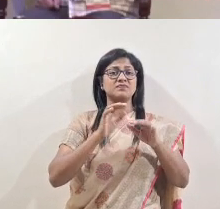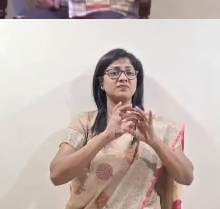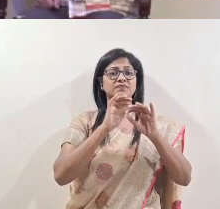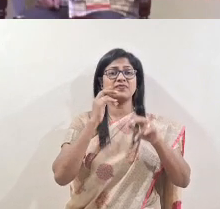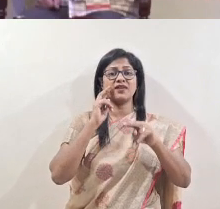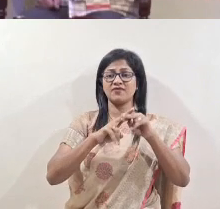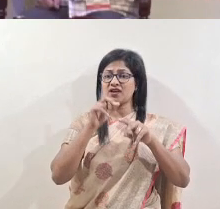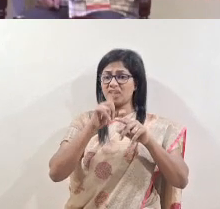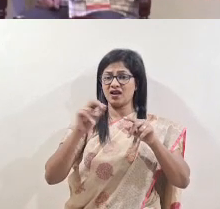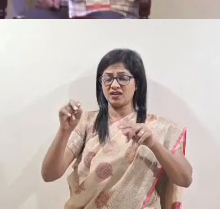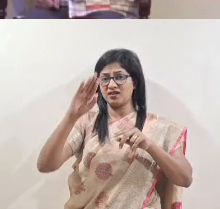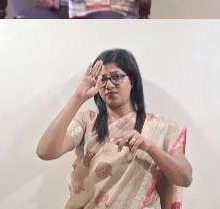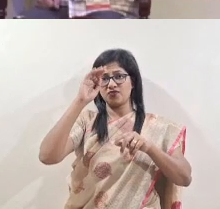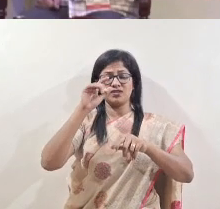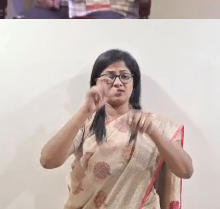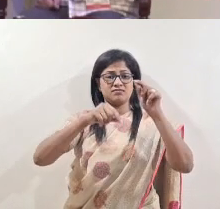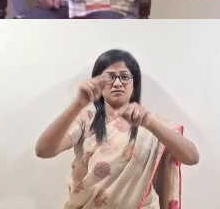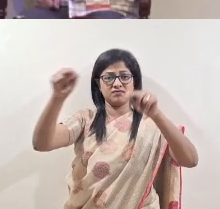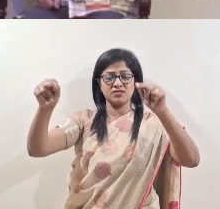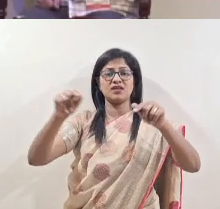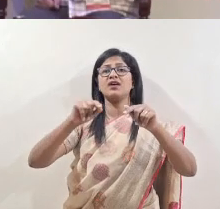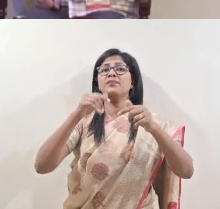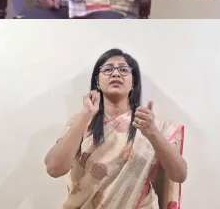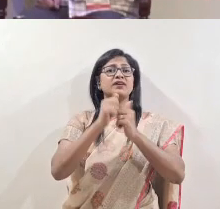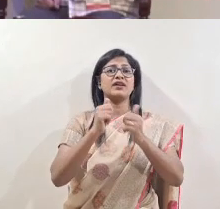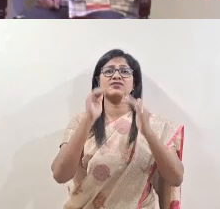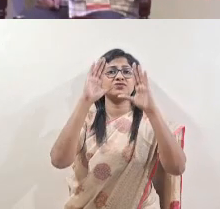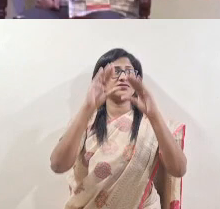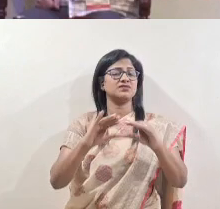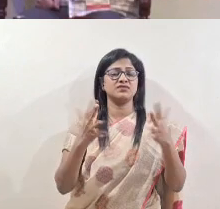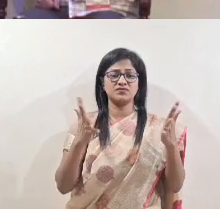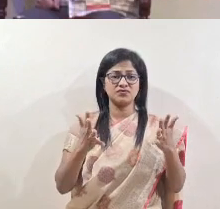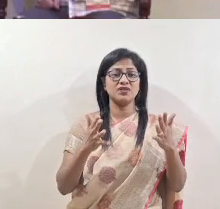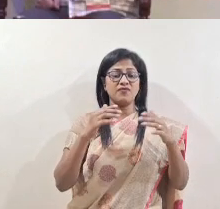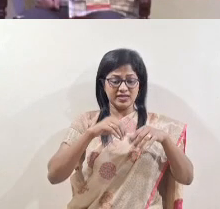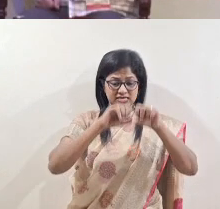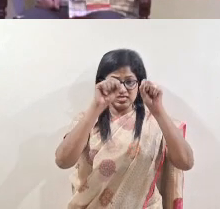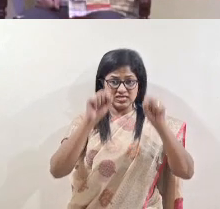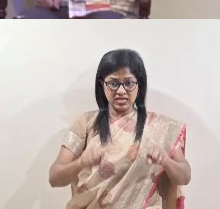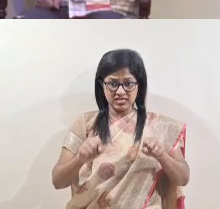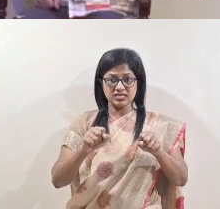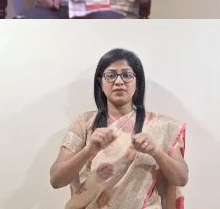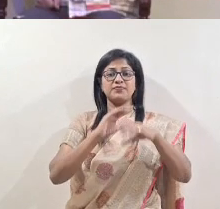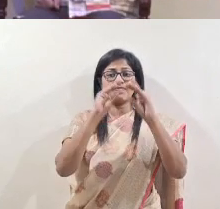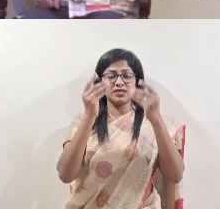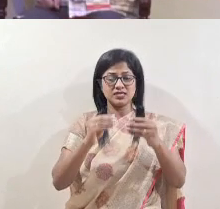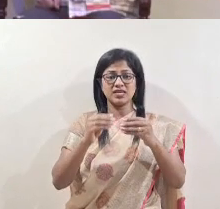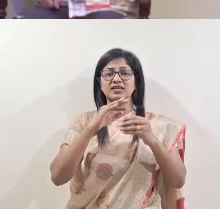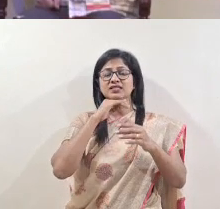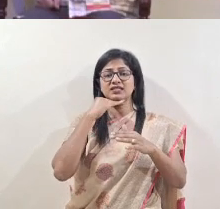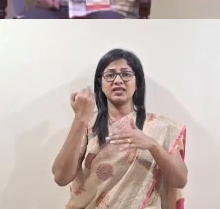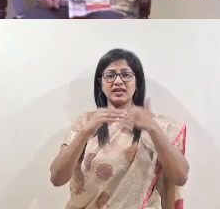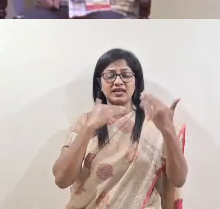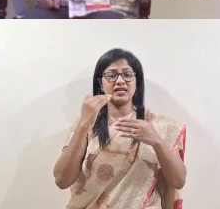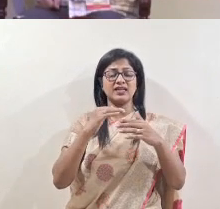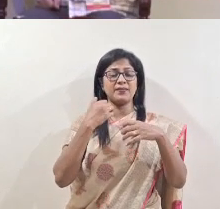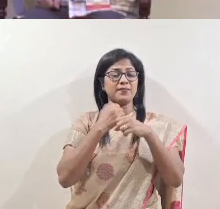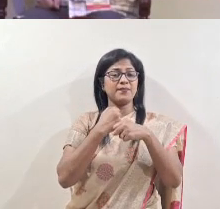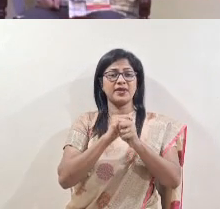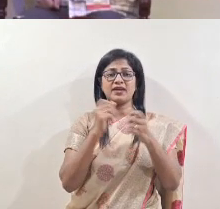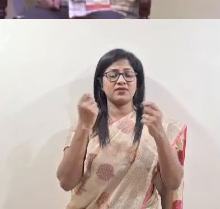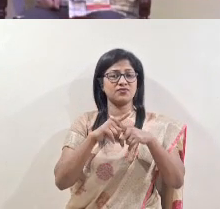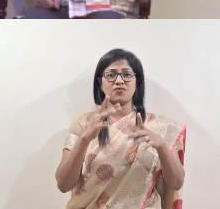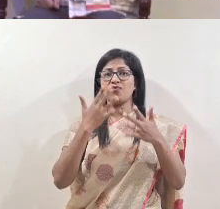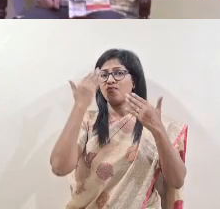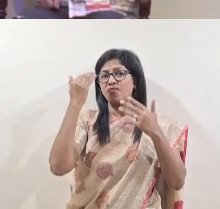traffic policemen on roads, still we won't be able to reduce crashes, because our system is not designed to reduce crashes. I will tell you why. So when we look